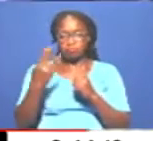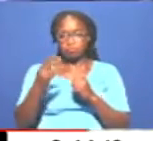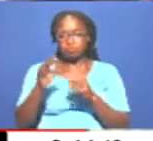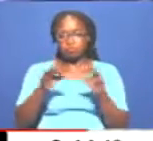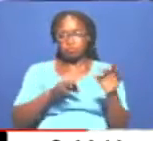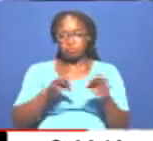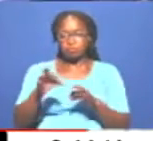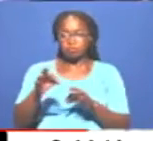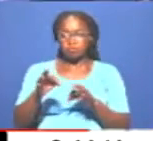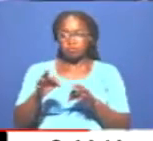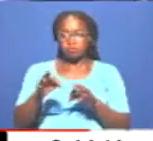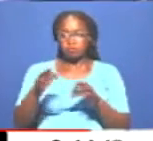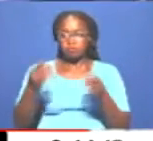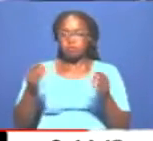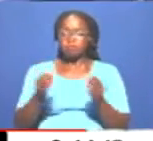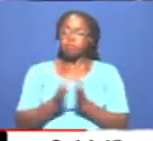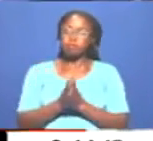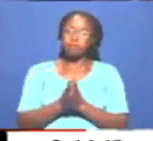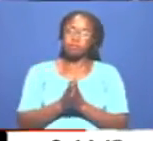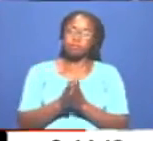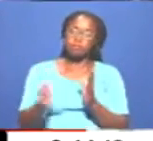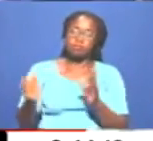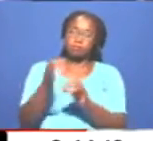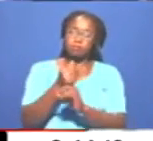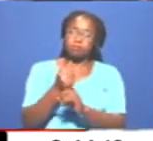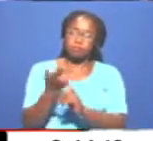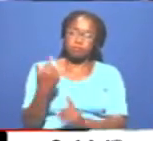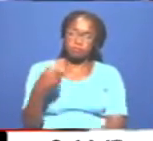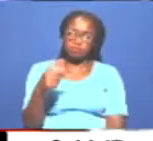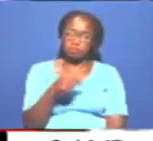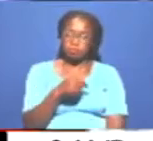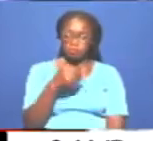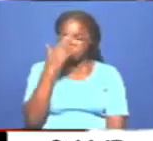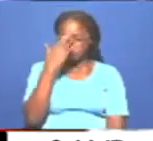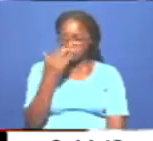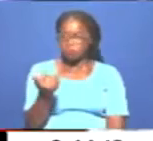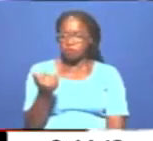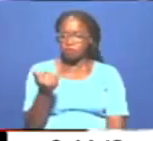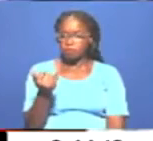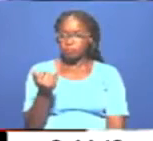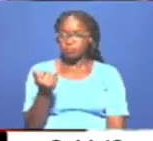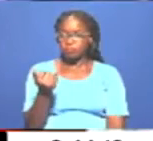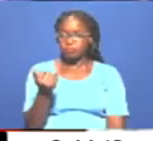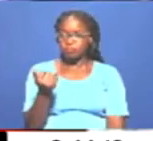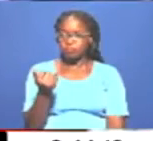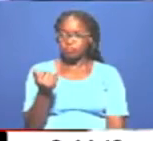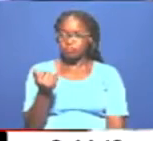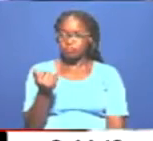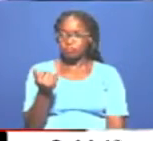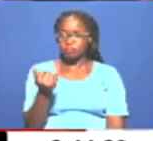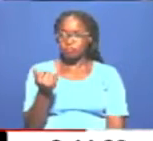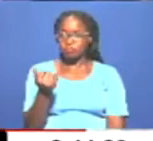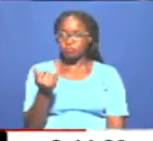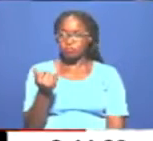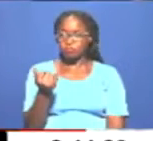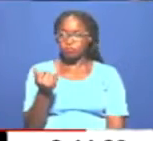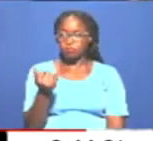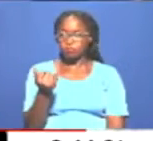landmark. It's a landmark for us because we were moving at speeds of around